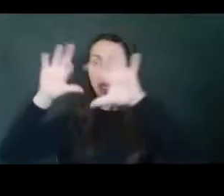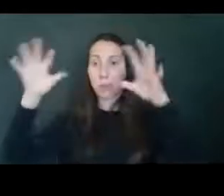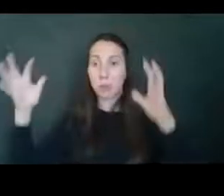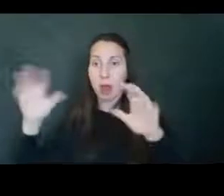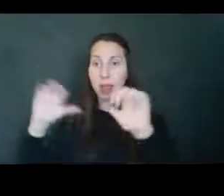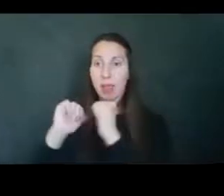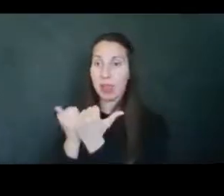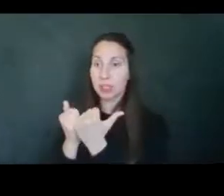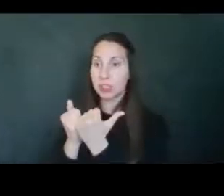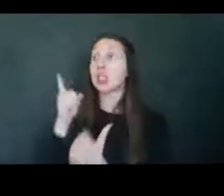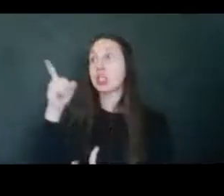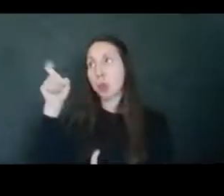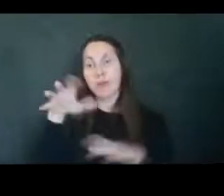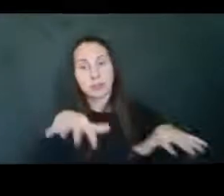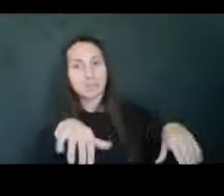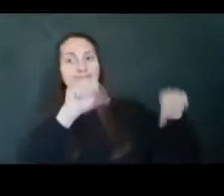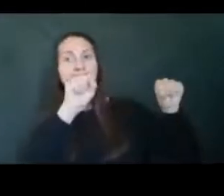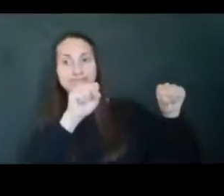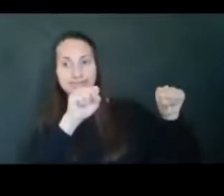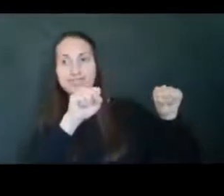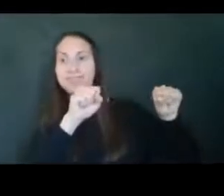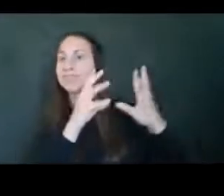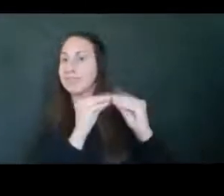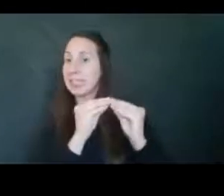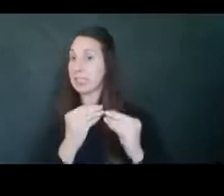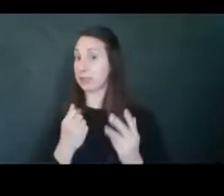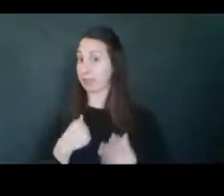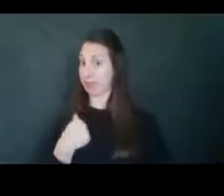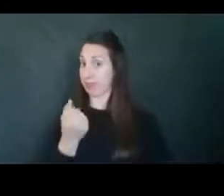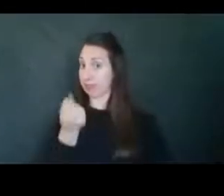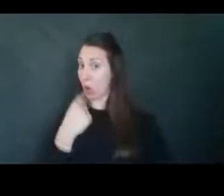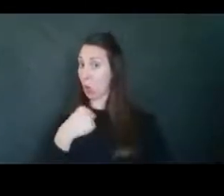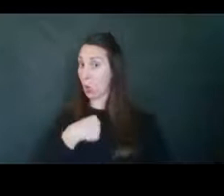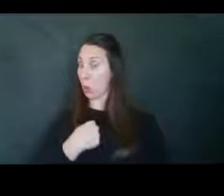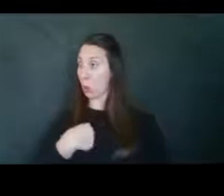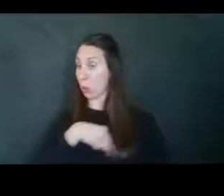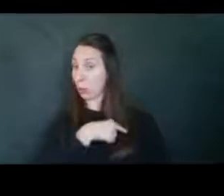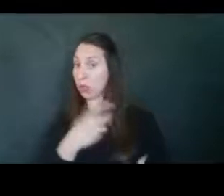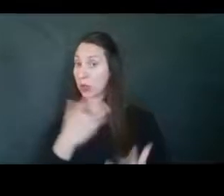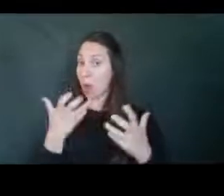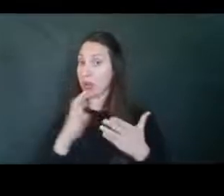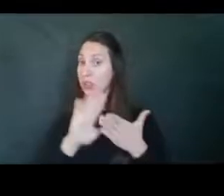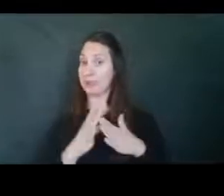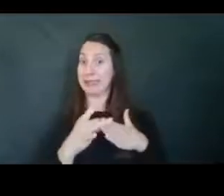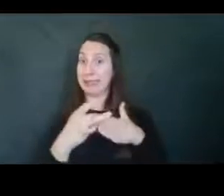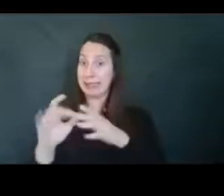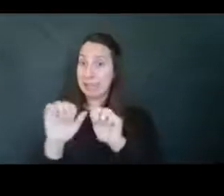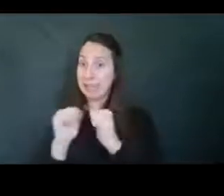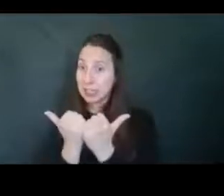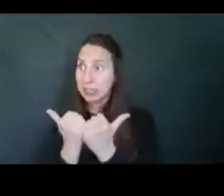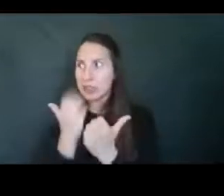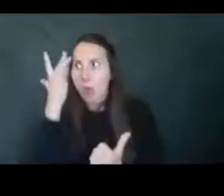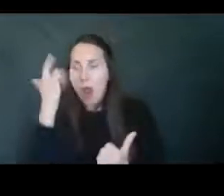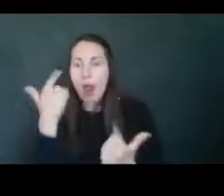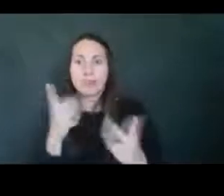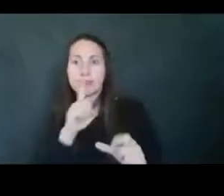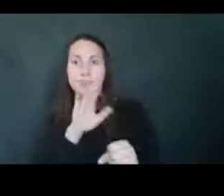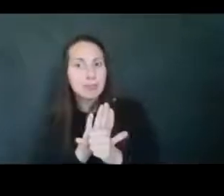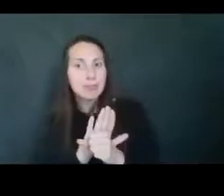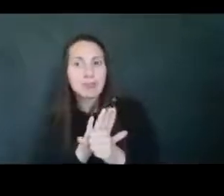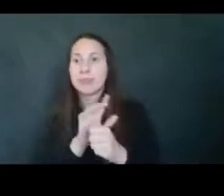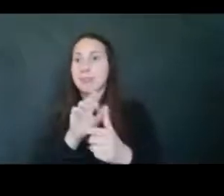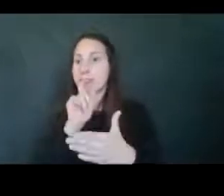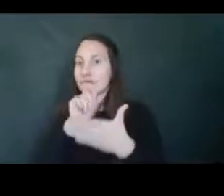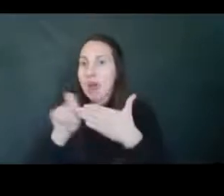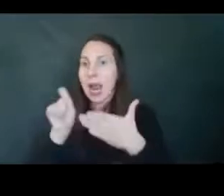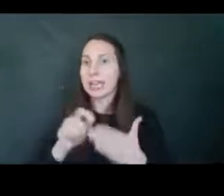meetings. We would like to be the lead agency because of what we've already, you know, committed to this. We're writing grants for it, you know, but this needs